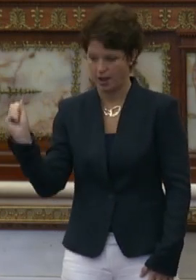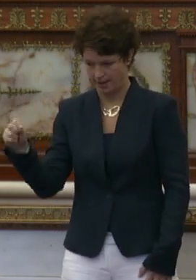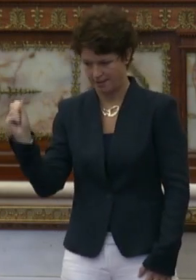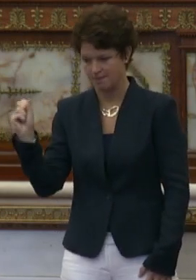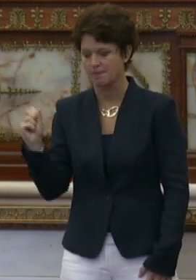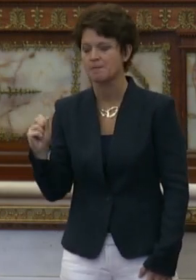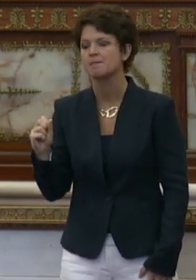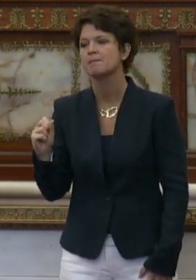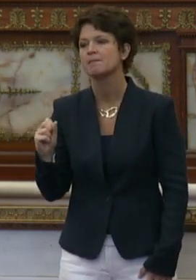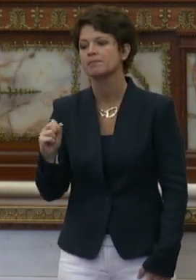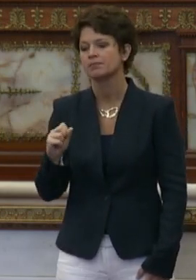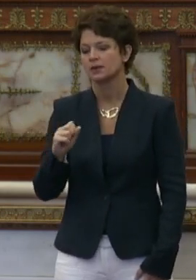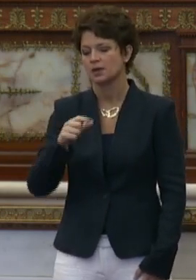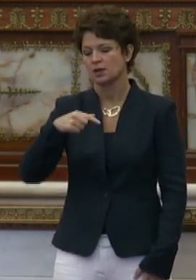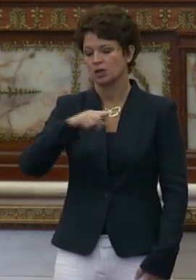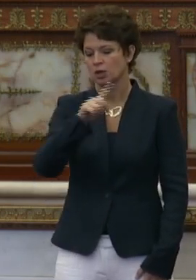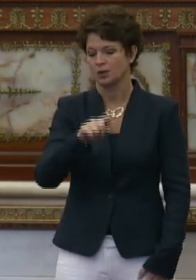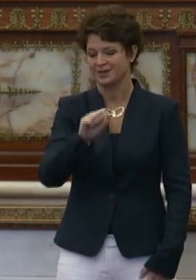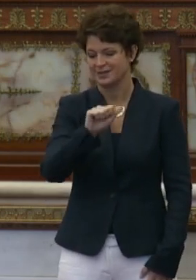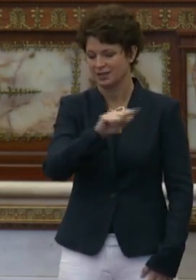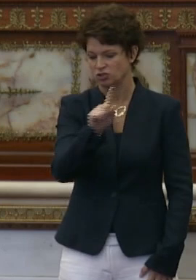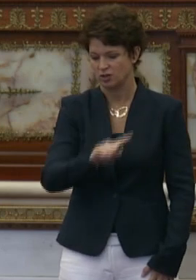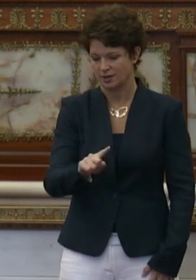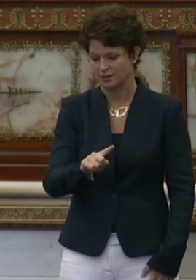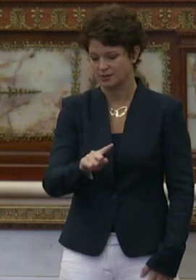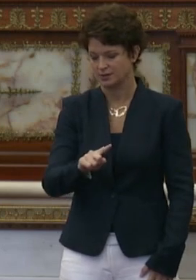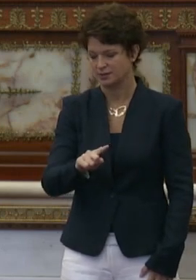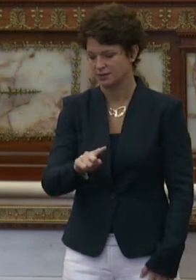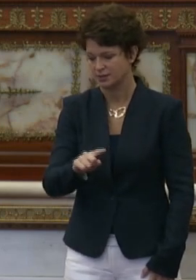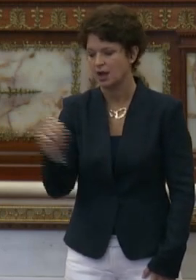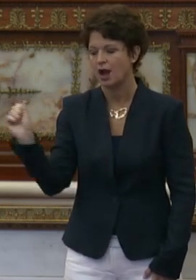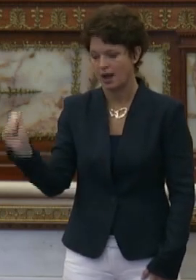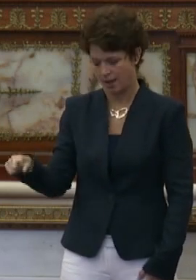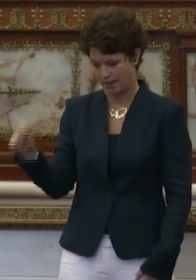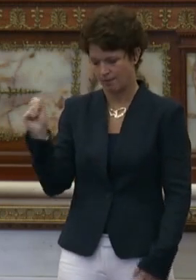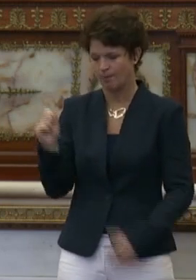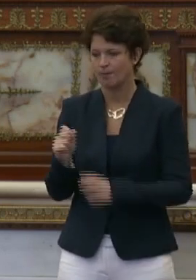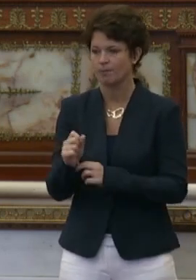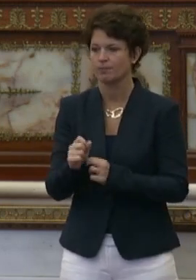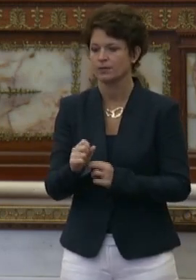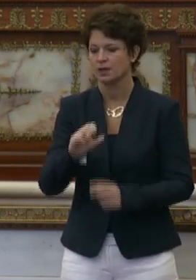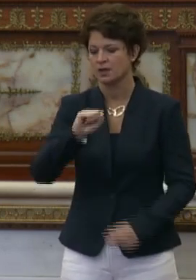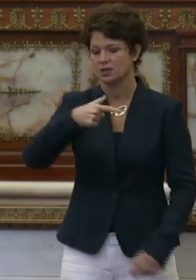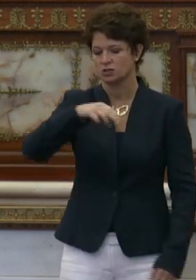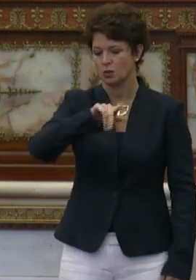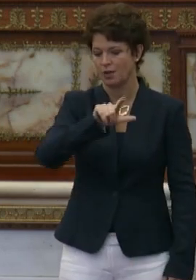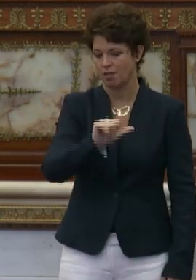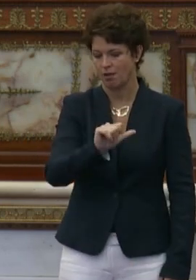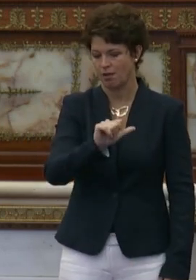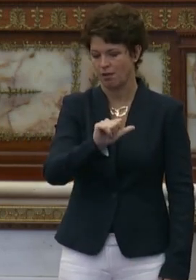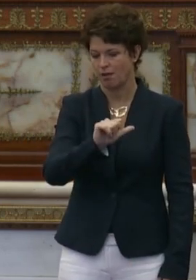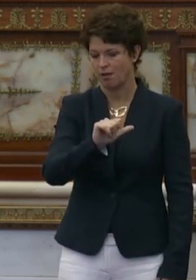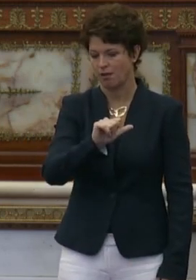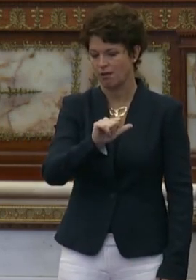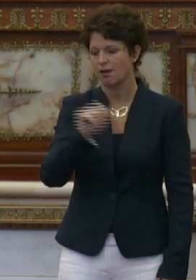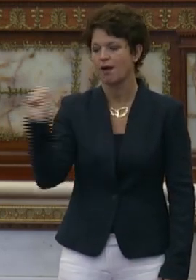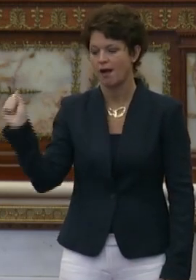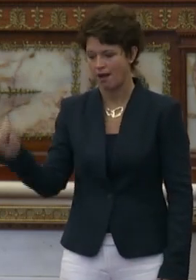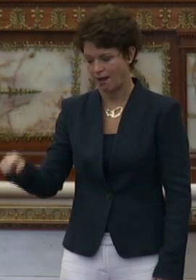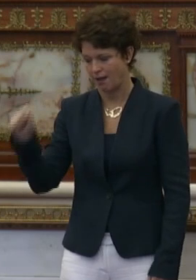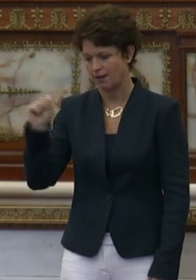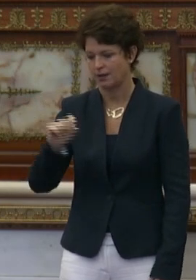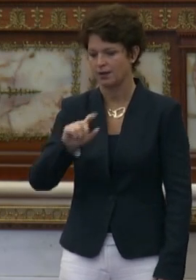Aye. Councilwoman Kimberly Sanchez? Aye. Councilman Squillo?